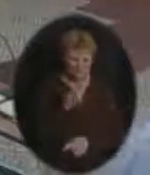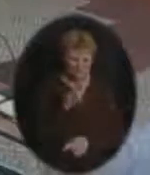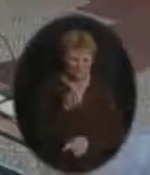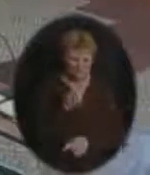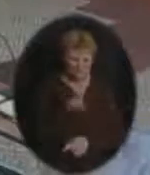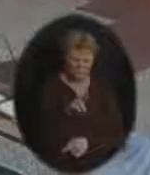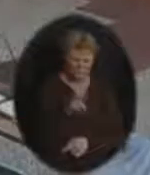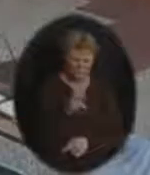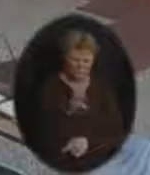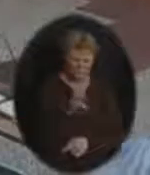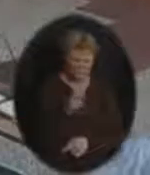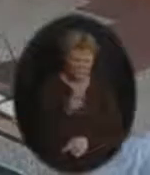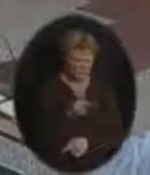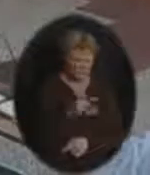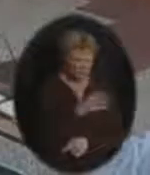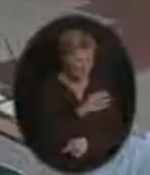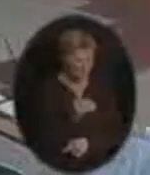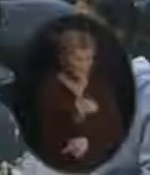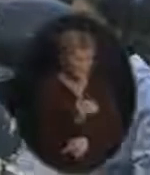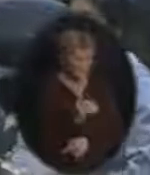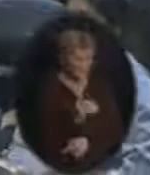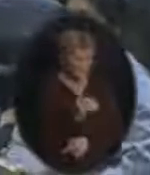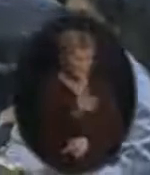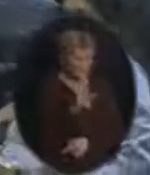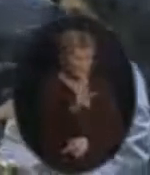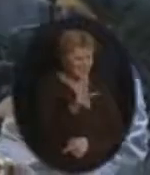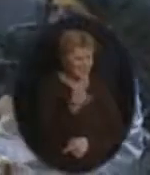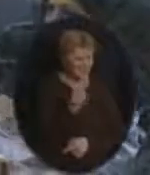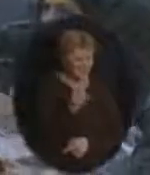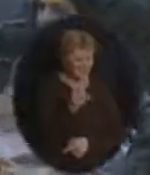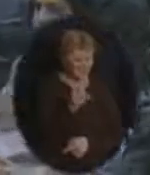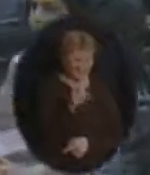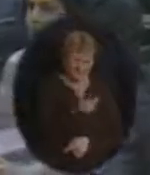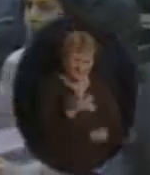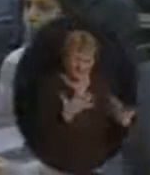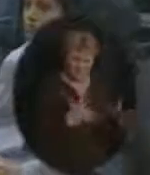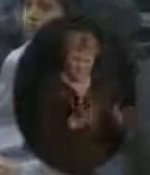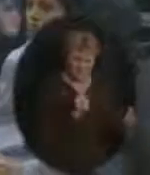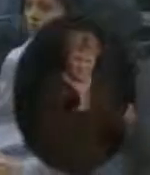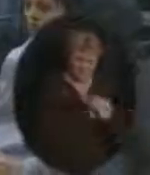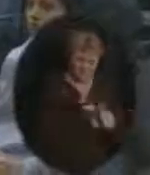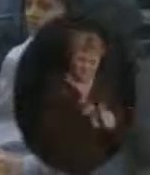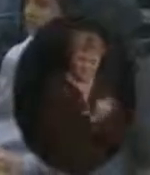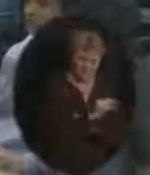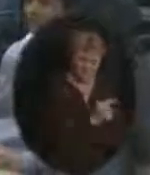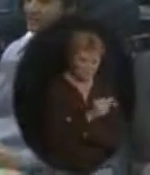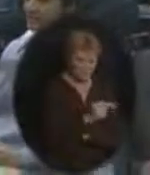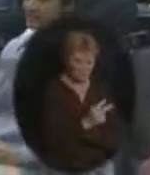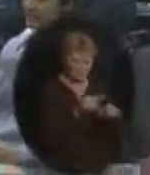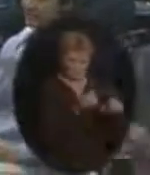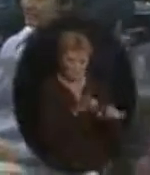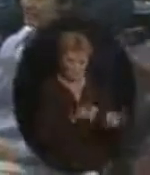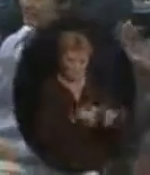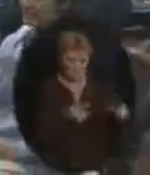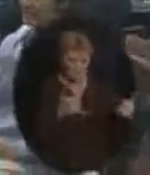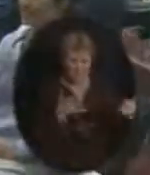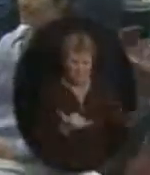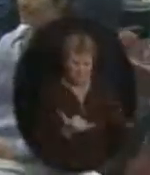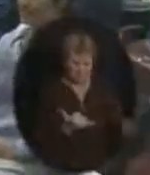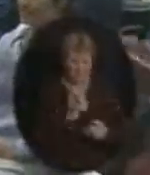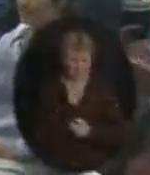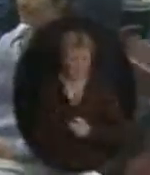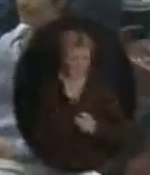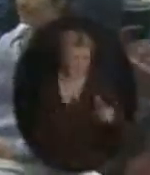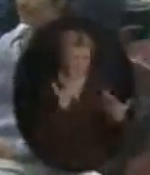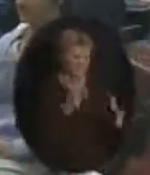add that Kasey has also passed not only the second test, but just recently passed her third test. Oh, my goodness.